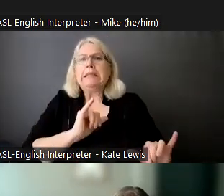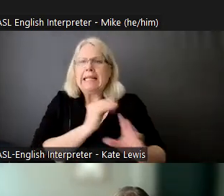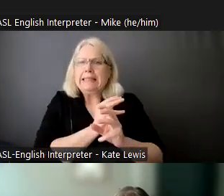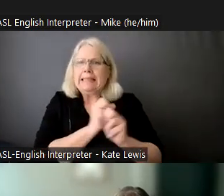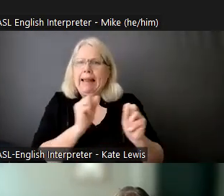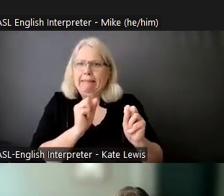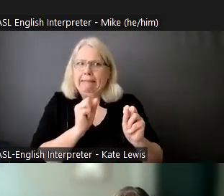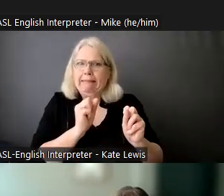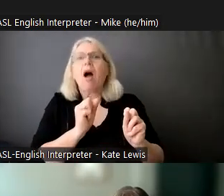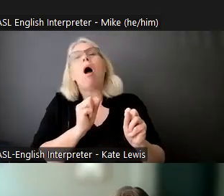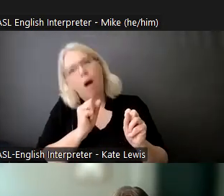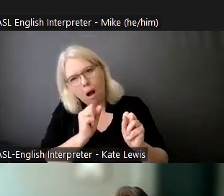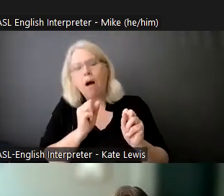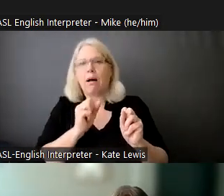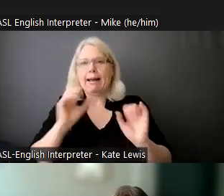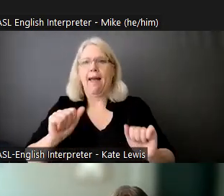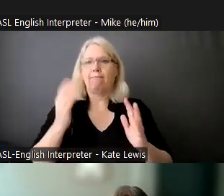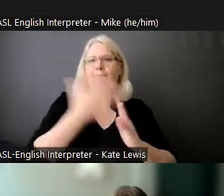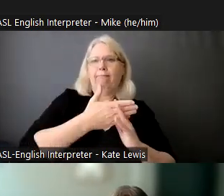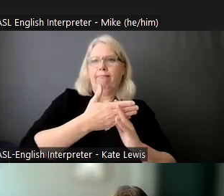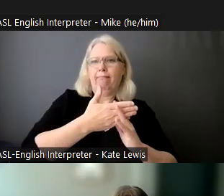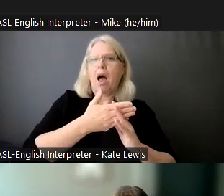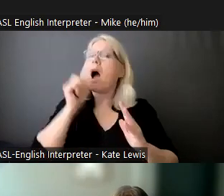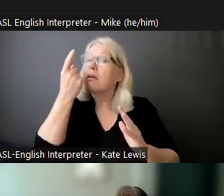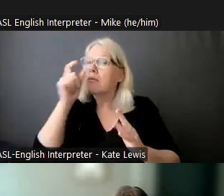something to them if there's no evidence to base it in.